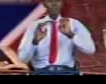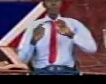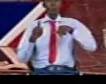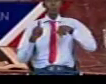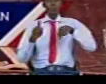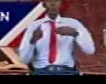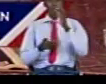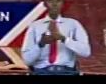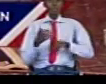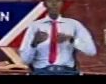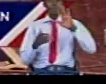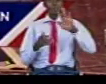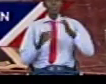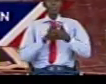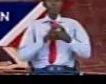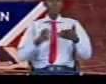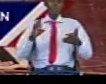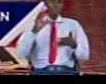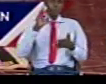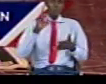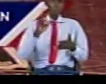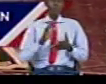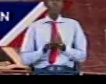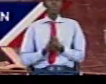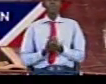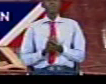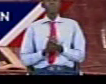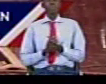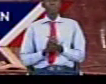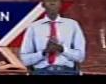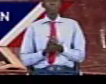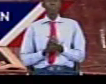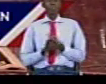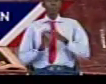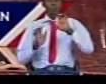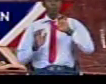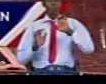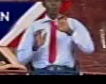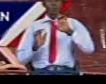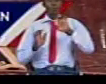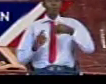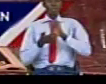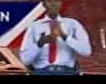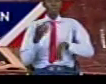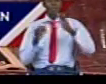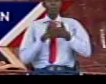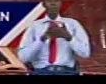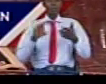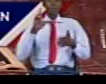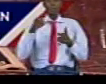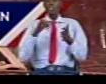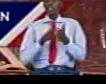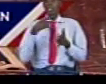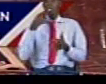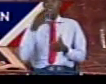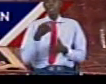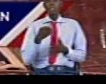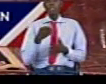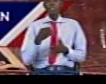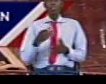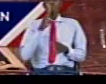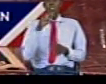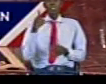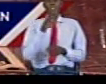chapter 5. And we're reading from verse 1. In Ephesians chapter 5 verse 1, it says, be ye therefore followers